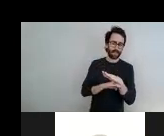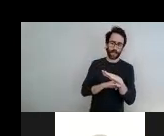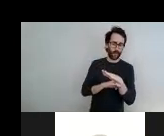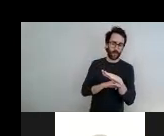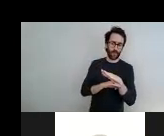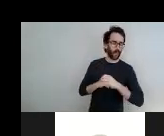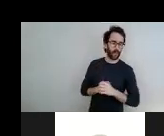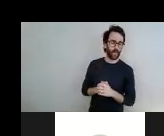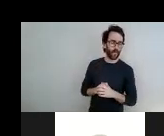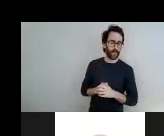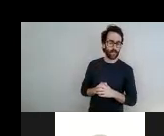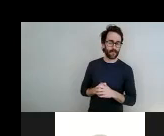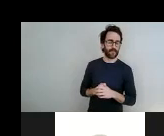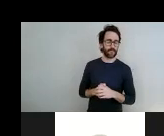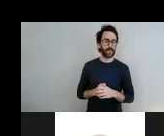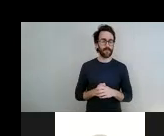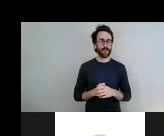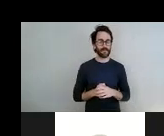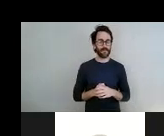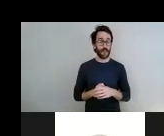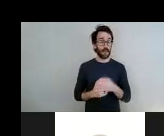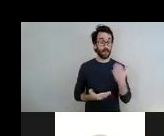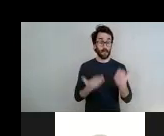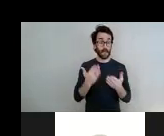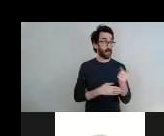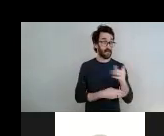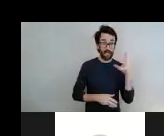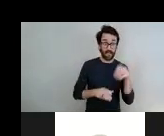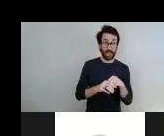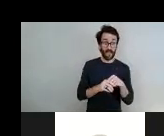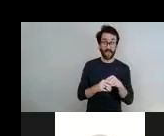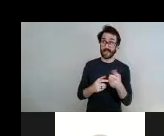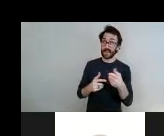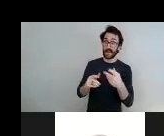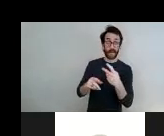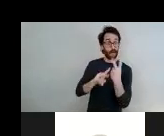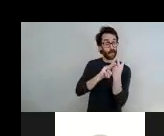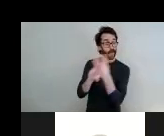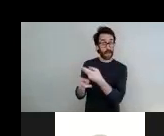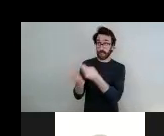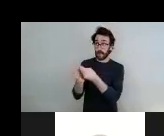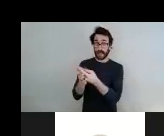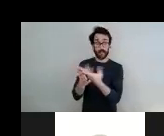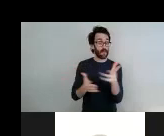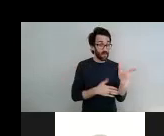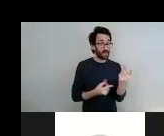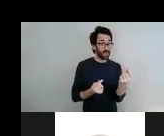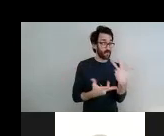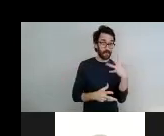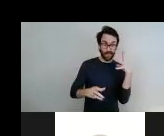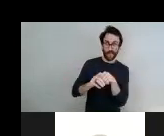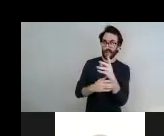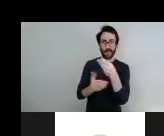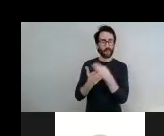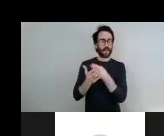any circumstances. You may unknowingly be participating in money laundering, which is a criminal offense. So in some cases, the